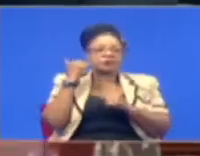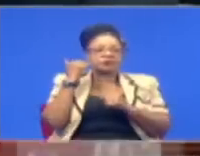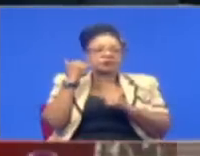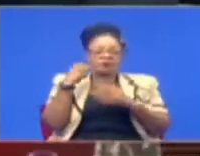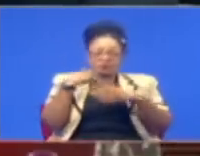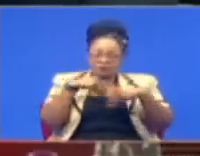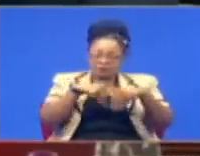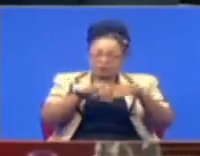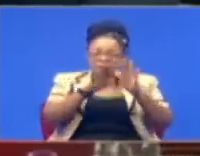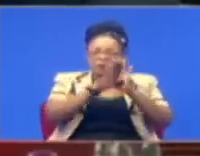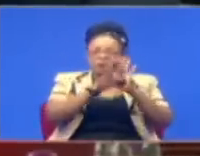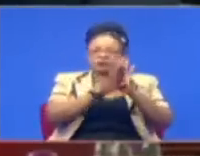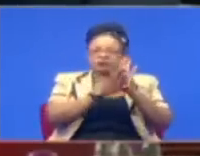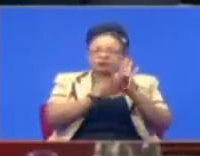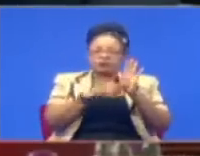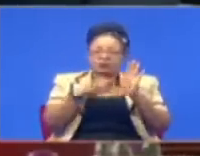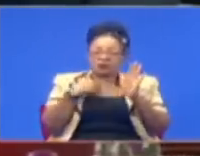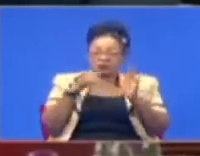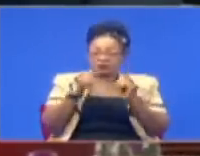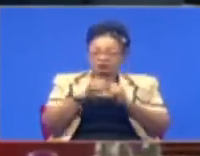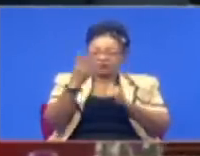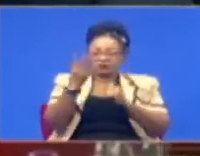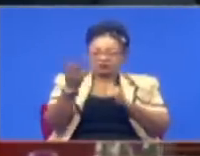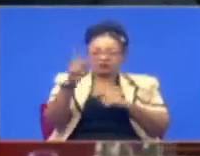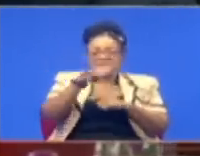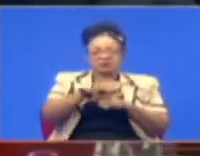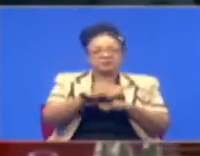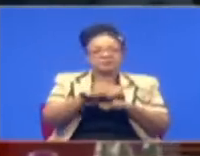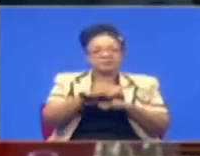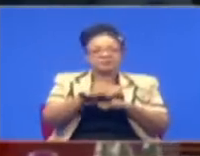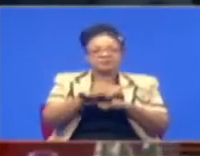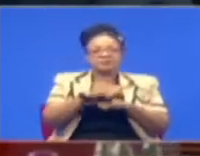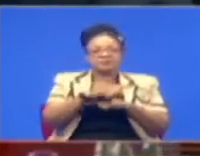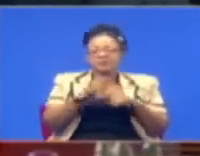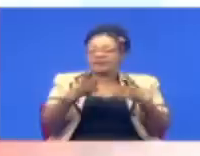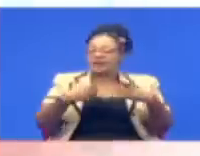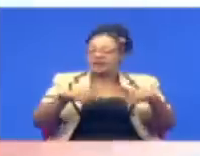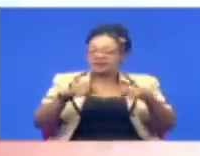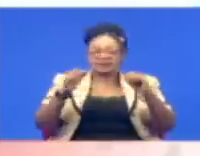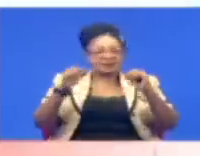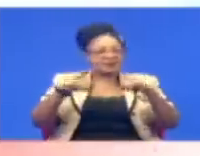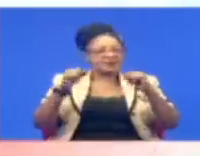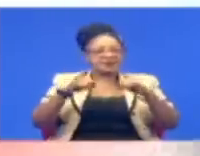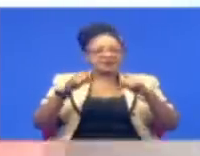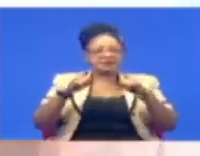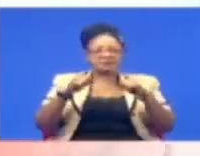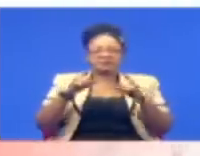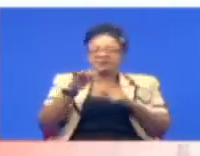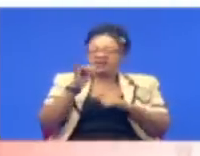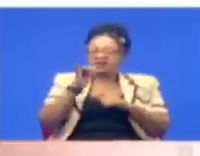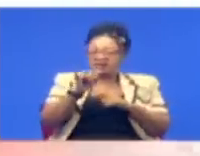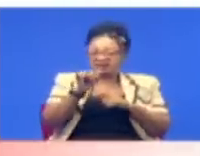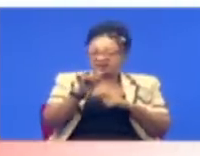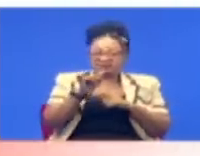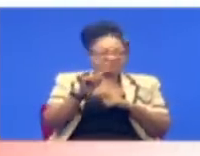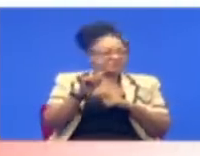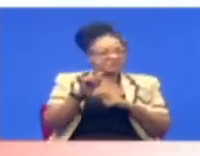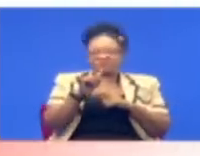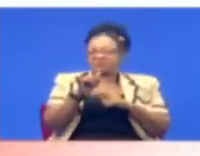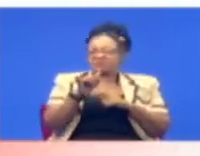the Constitution, has 14 days. My Lord, let's agree that is cast in stone. It's not